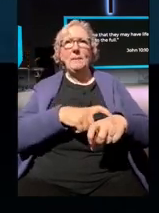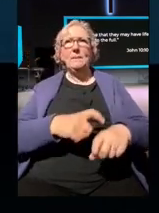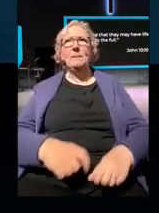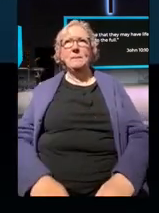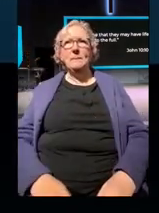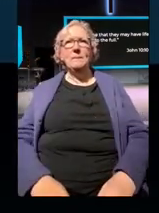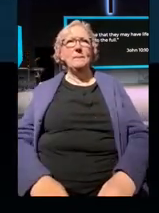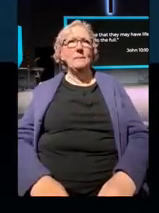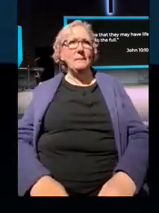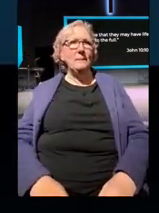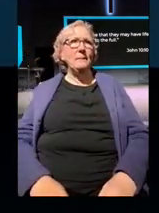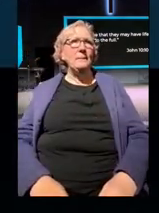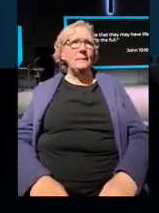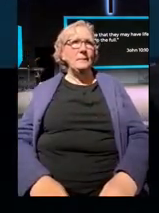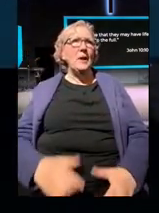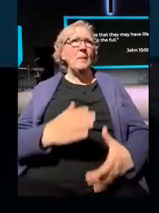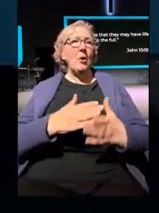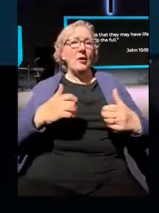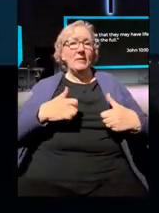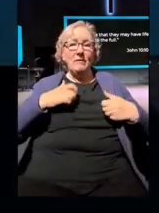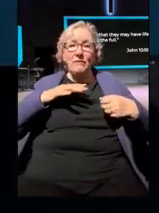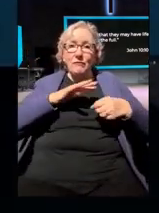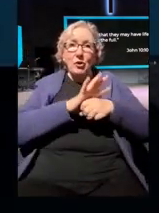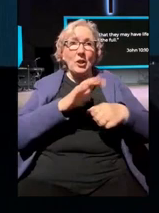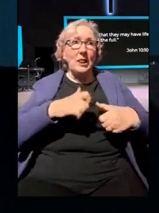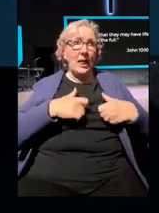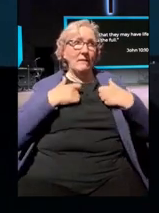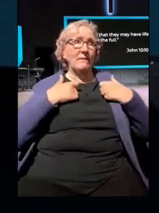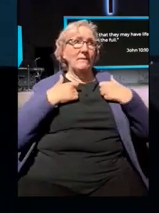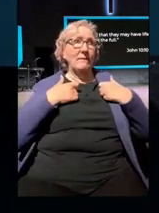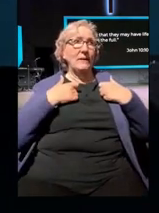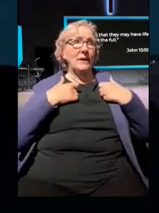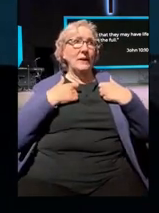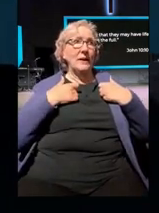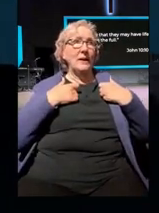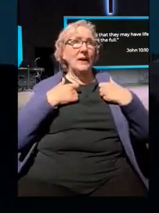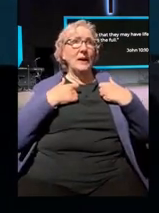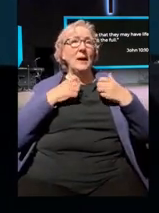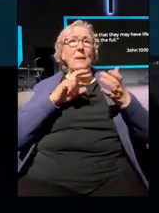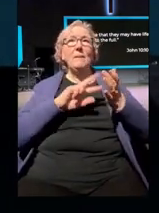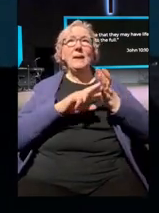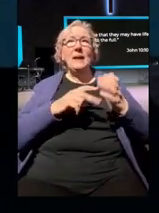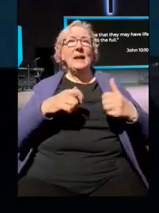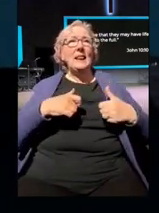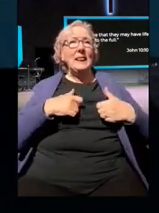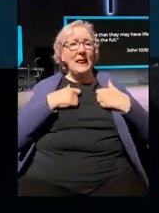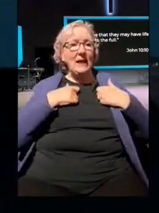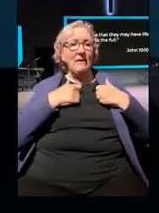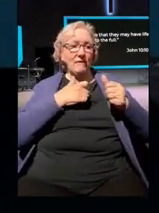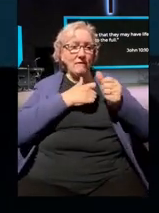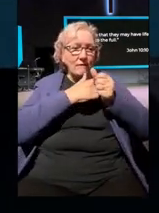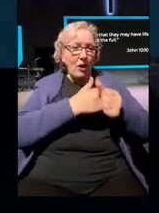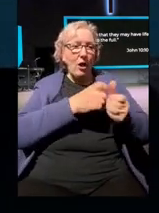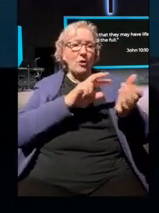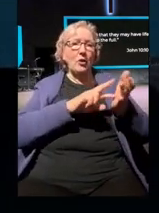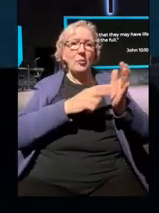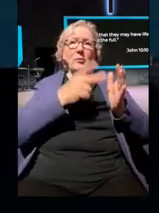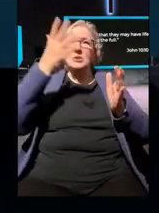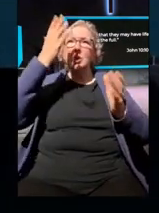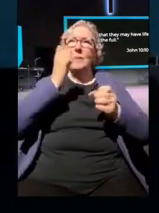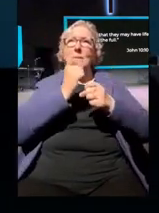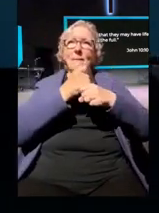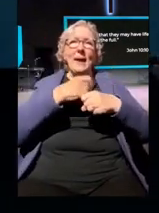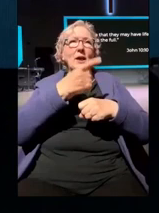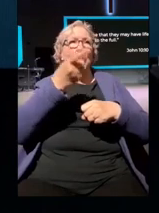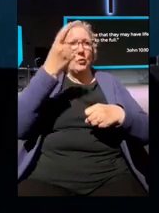And part of living that full life is consistently living the purpose that God has created you for.